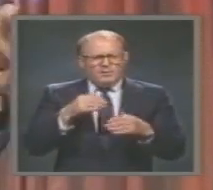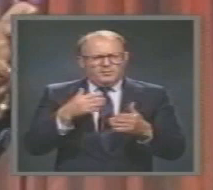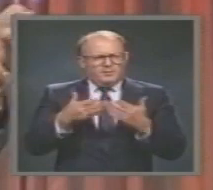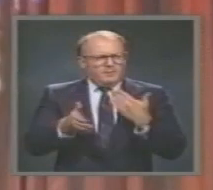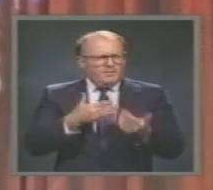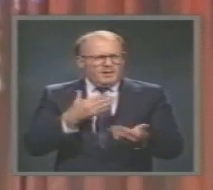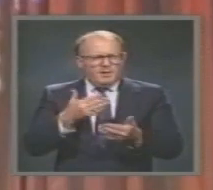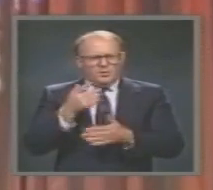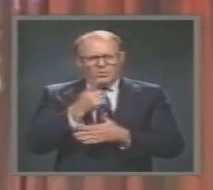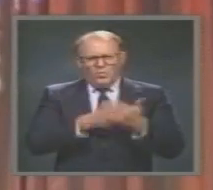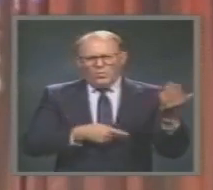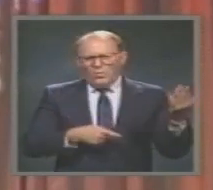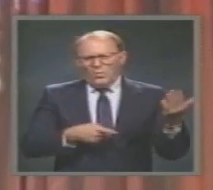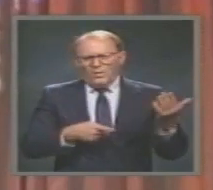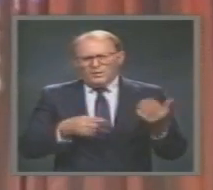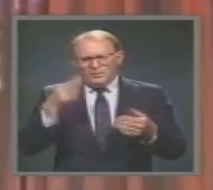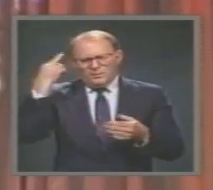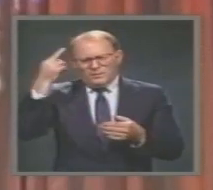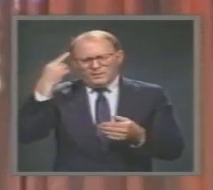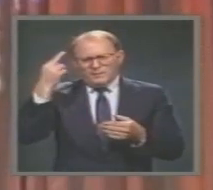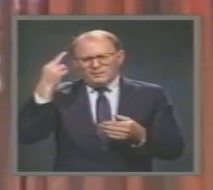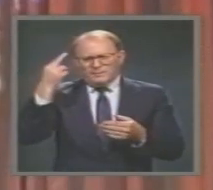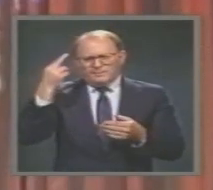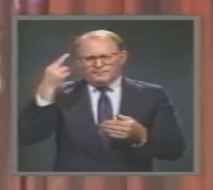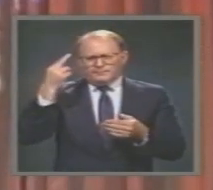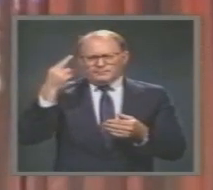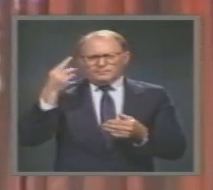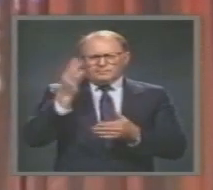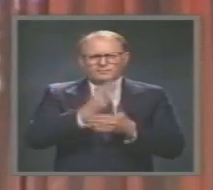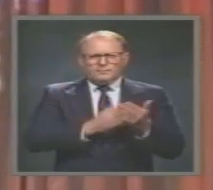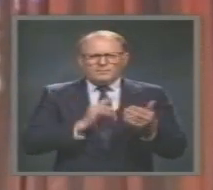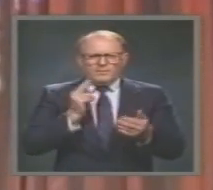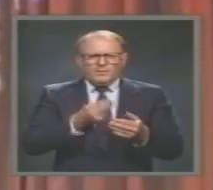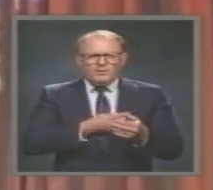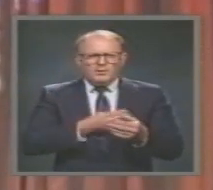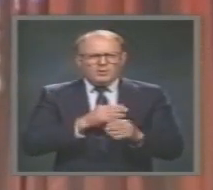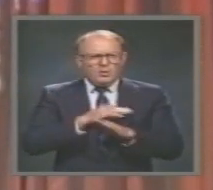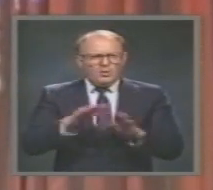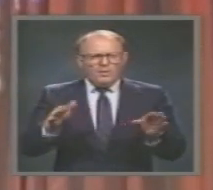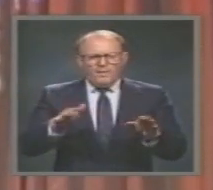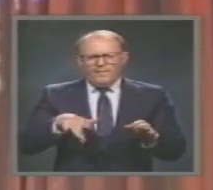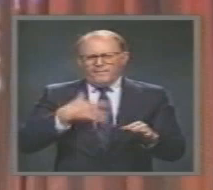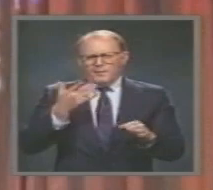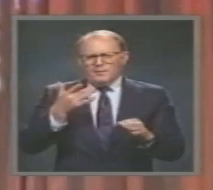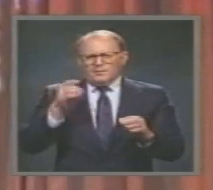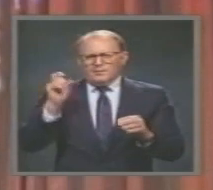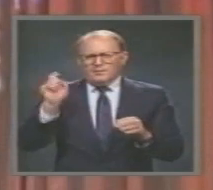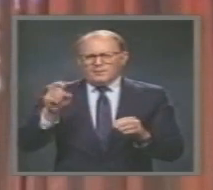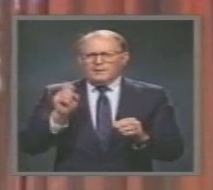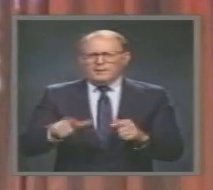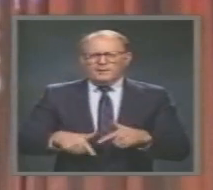any segment of society, certain ones of us don't feel should live.